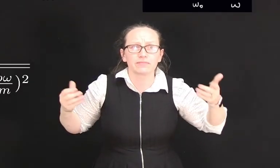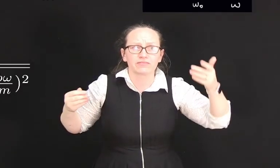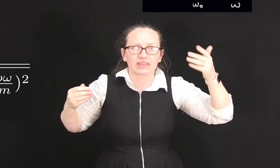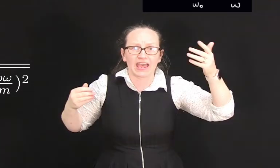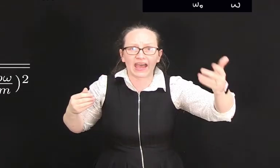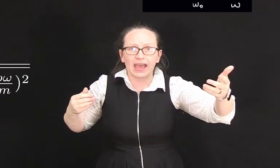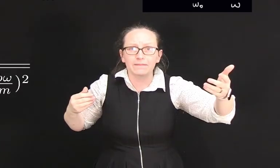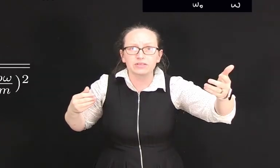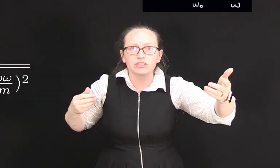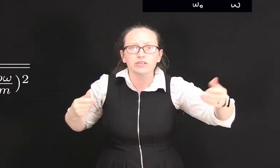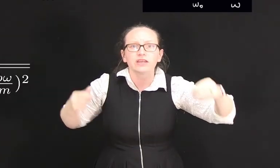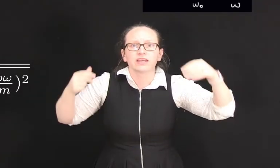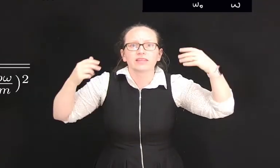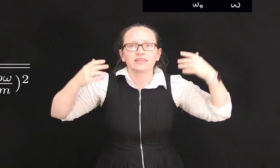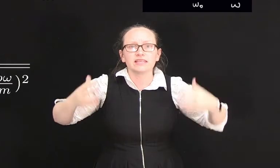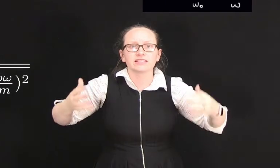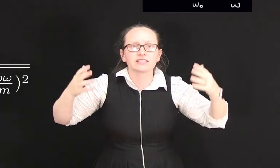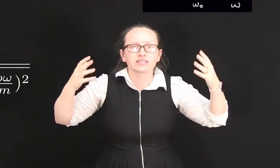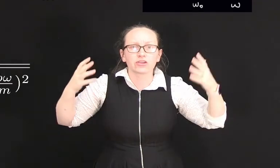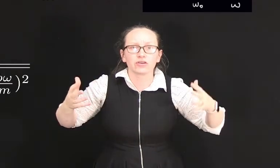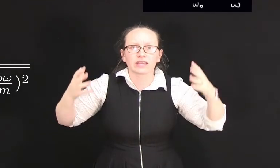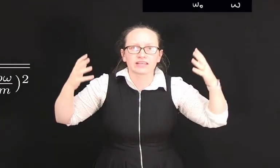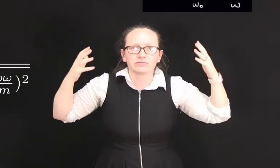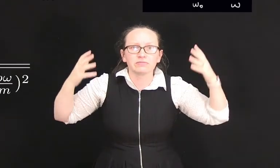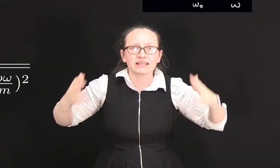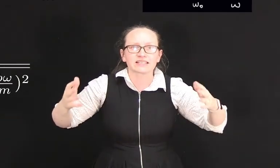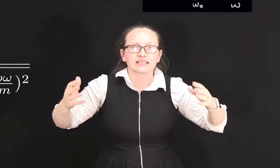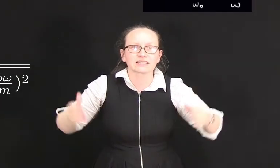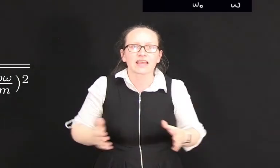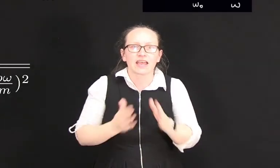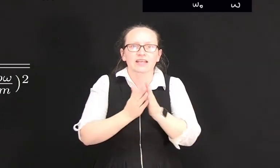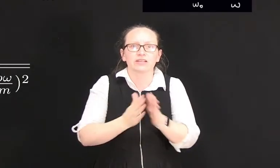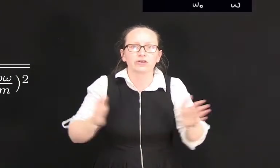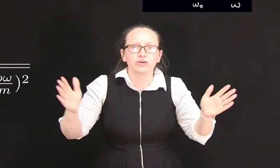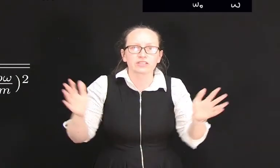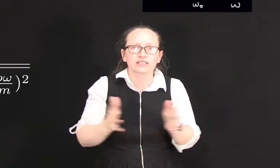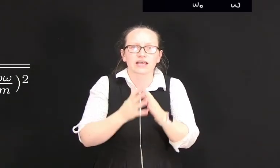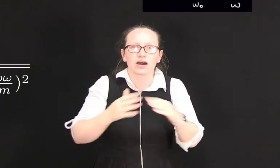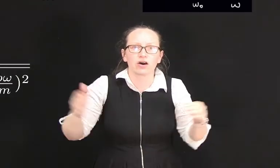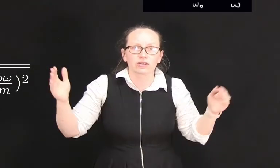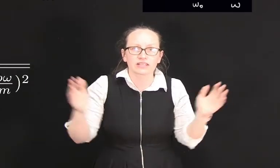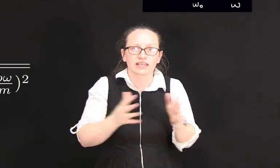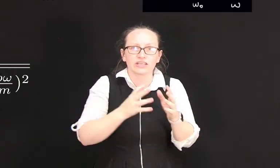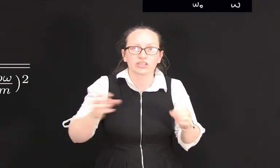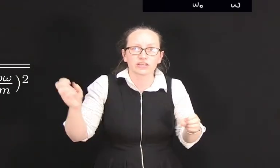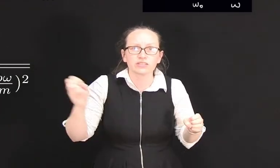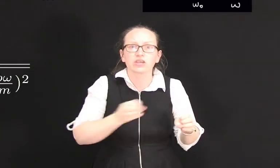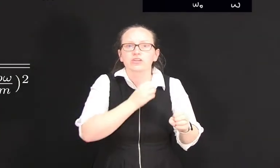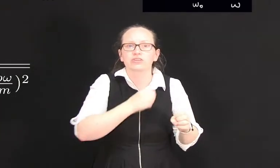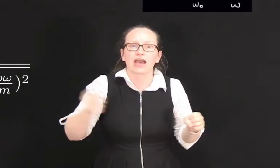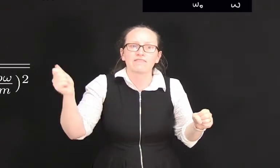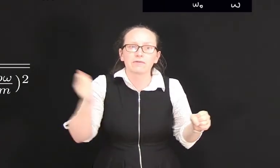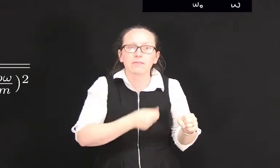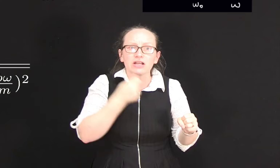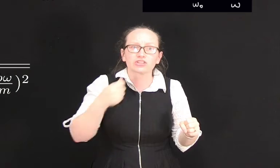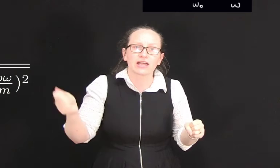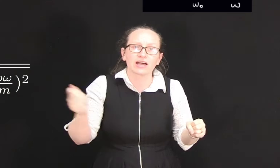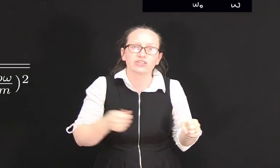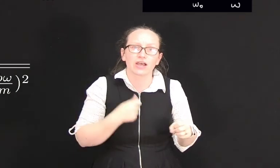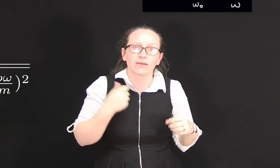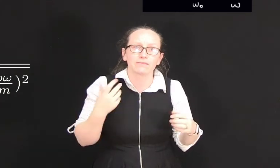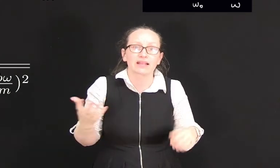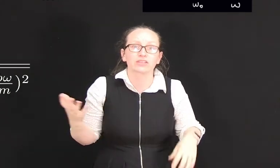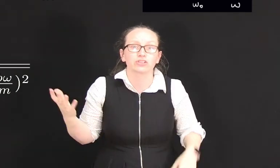large number for that amplitude, this is known as resonance, and it causes our oscillations to have a